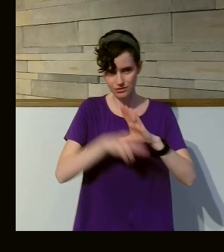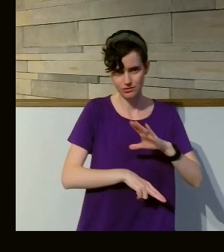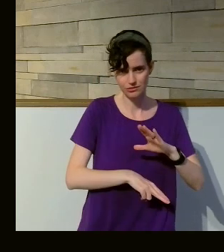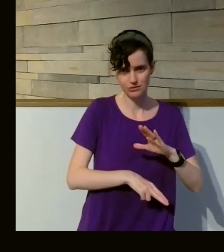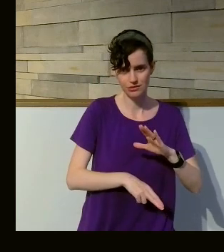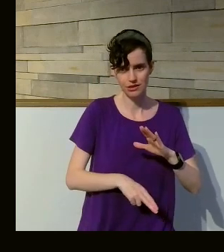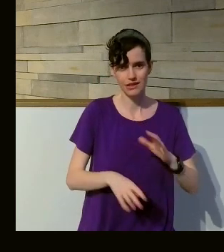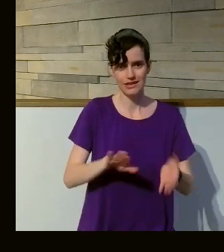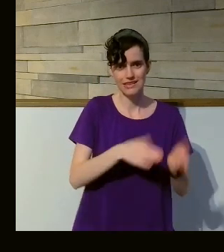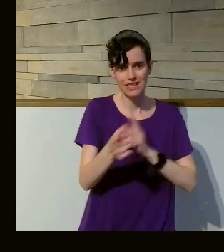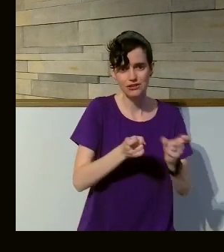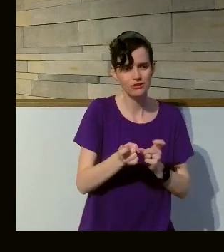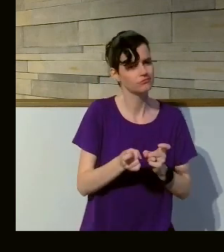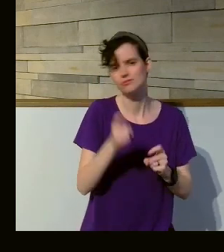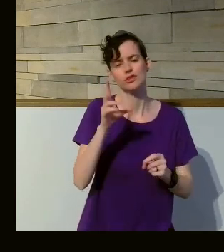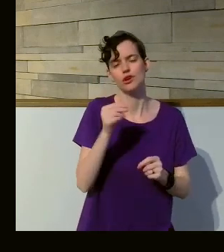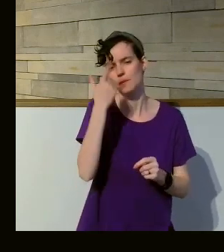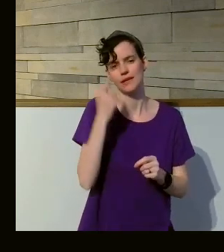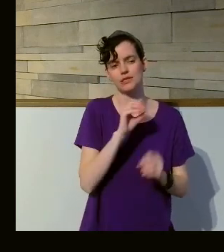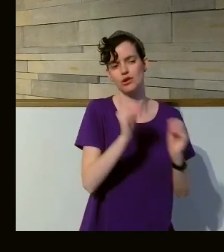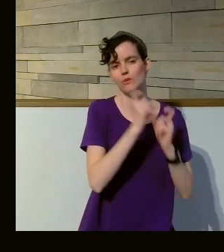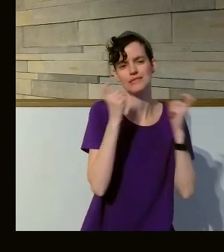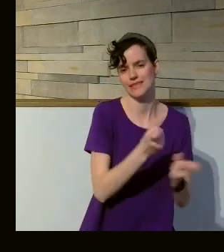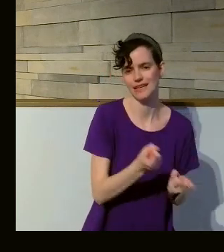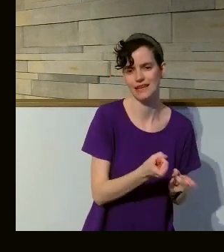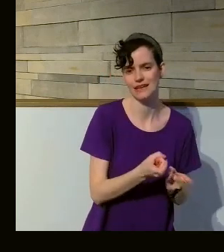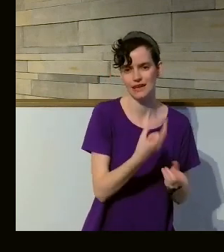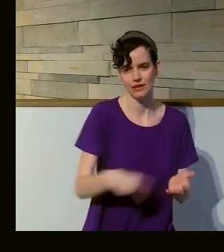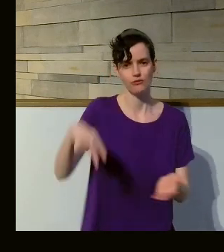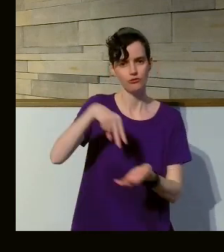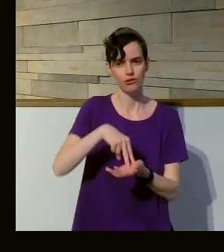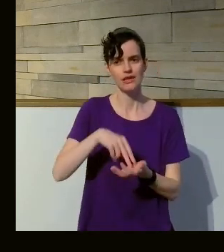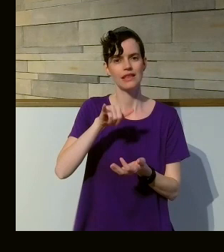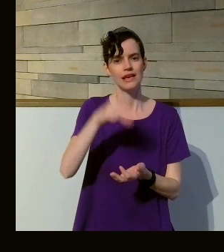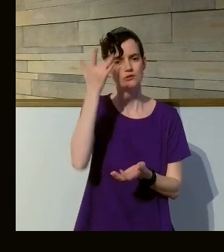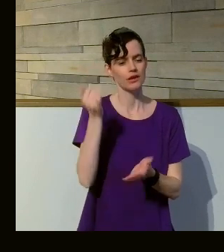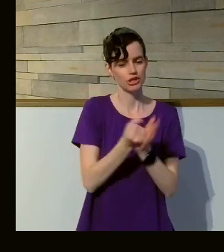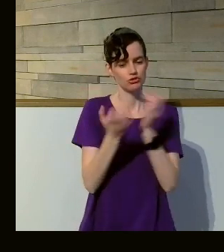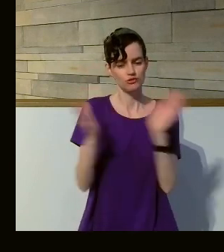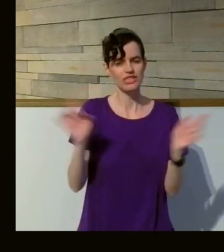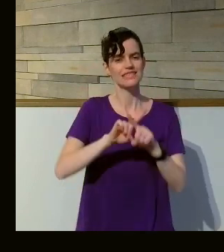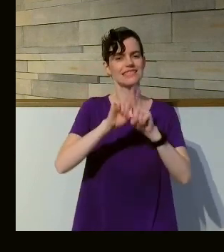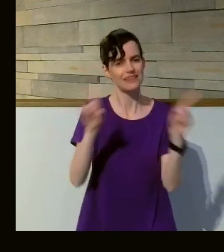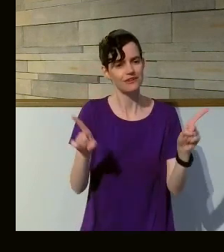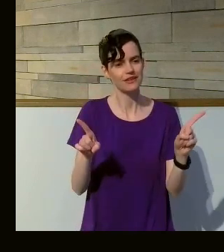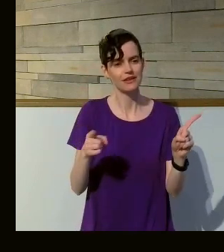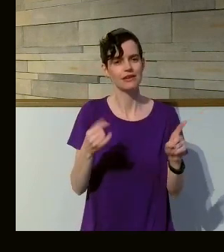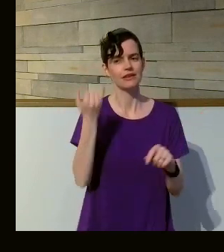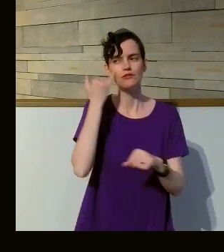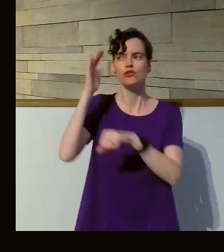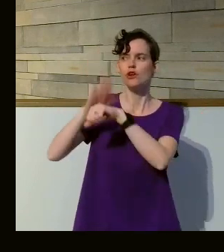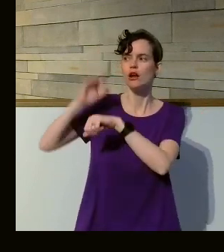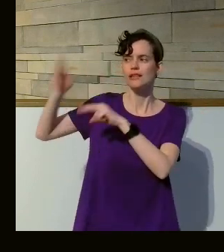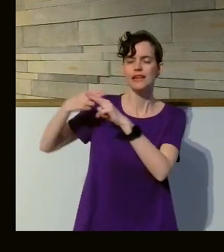because he'd never sinned. So he rose from the grave. And that's why his crucifixion's different, right? And for whoever calls upon the name of the